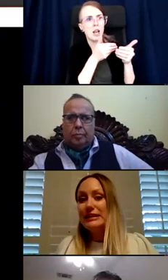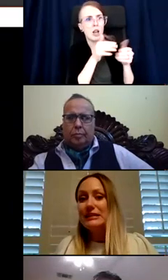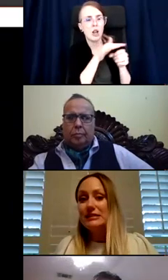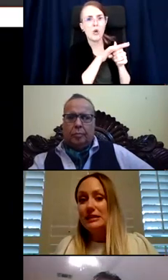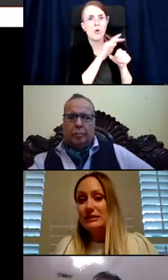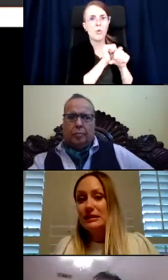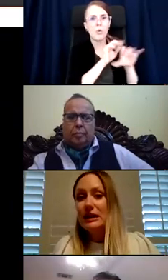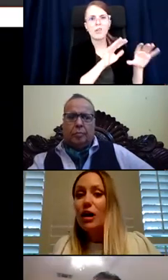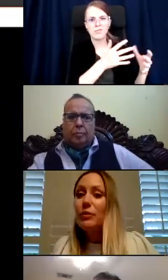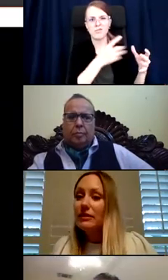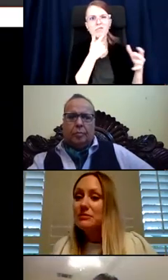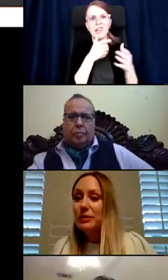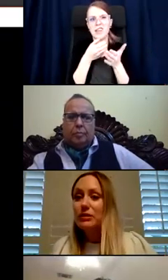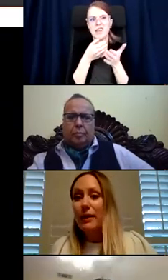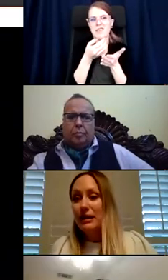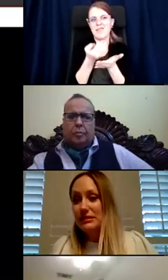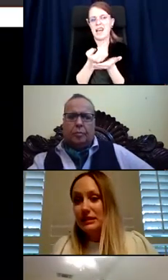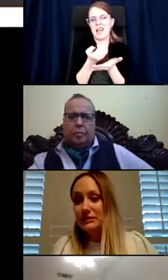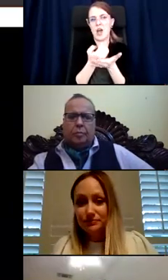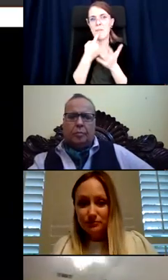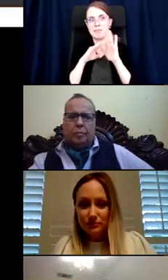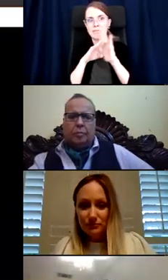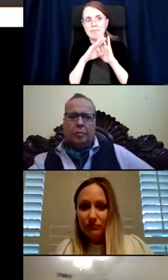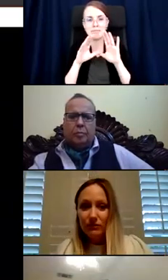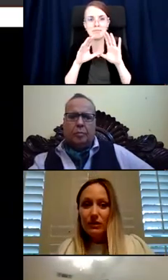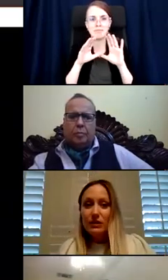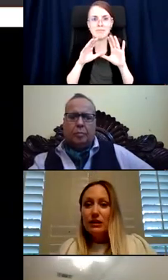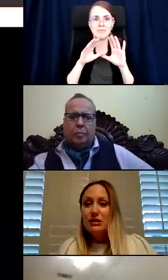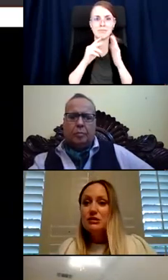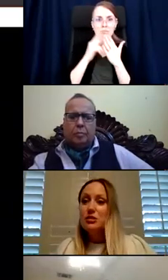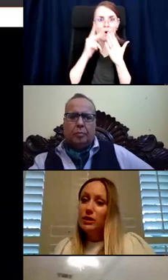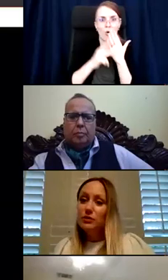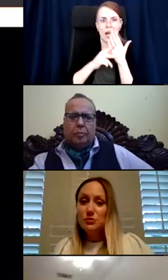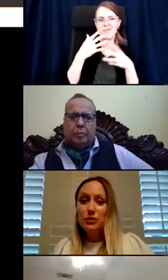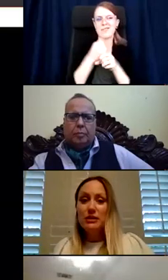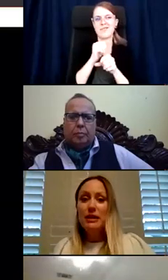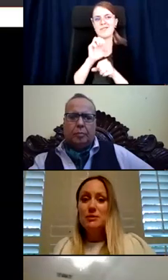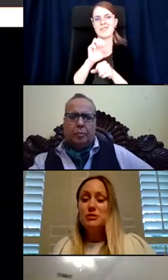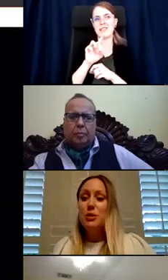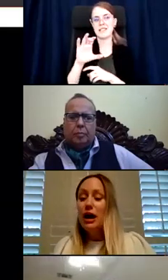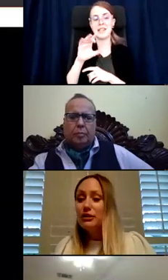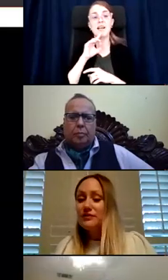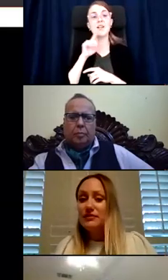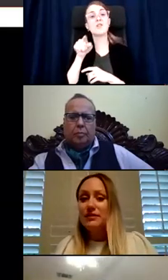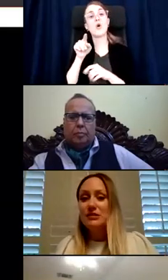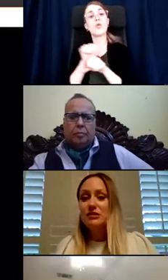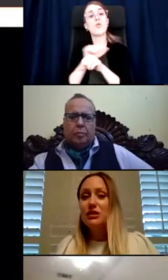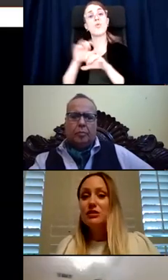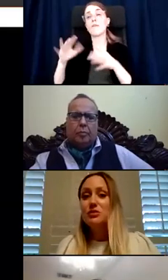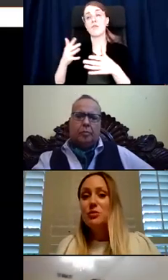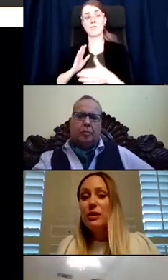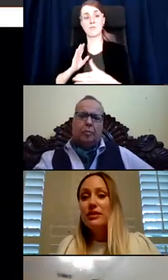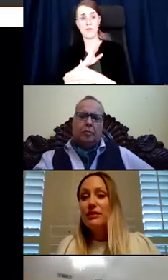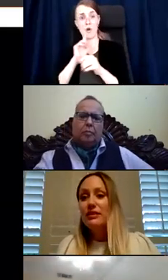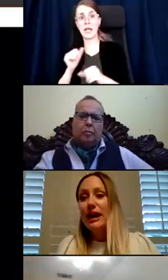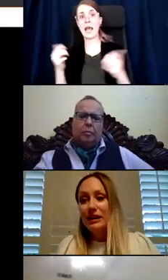corporations, or EDCs, helping them to build capacity. So the workforce board can match up to